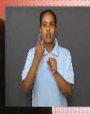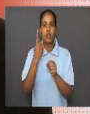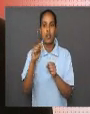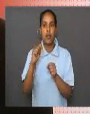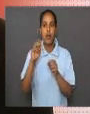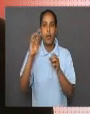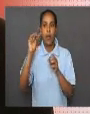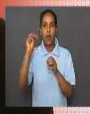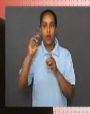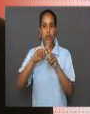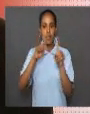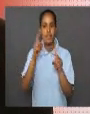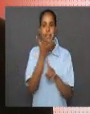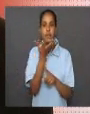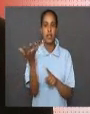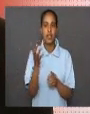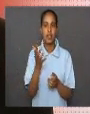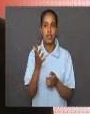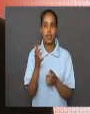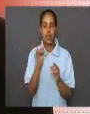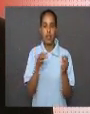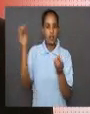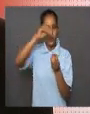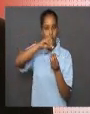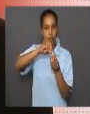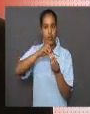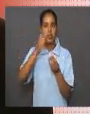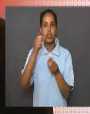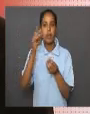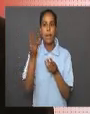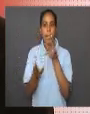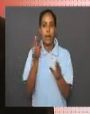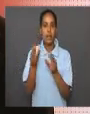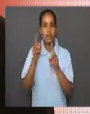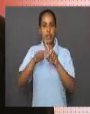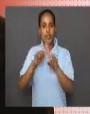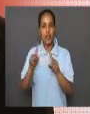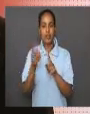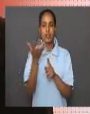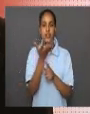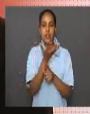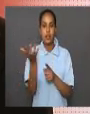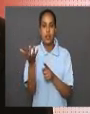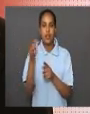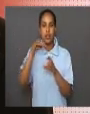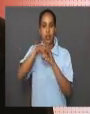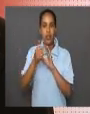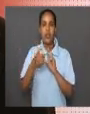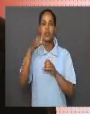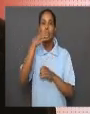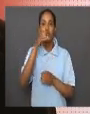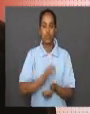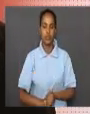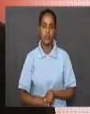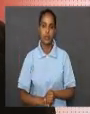solve the molarity of different substances, as well as the mass of different substances in